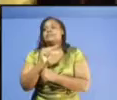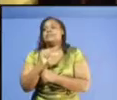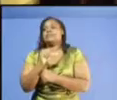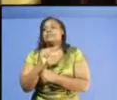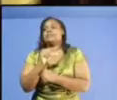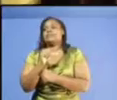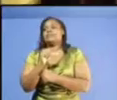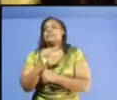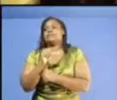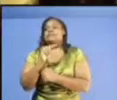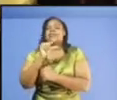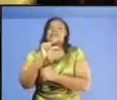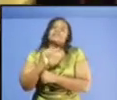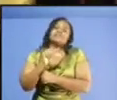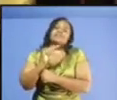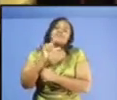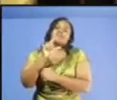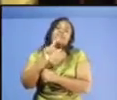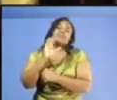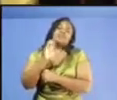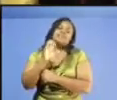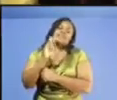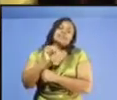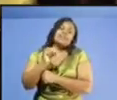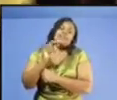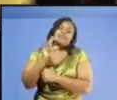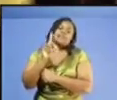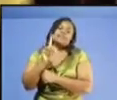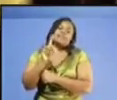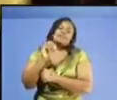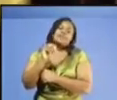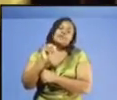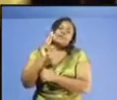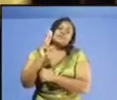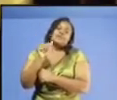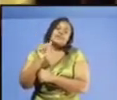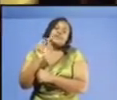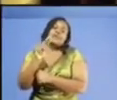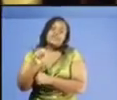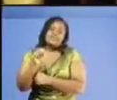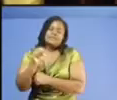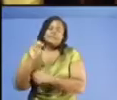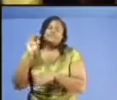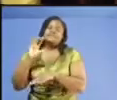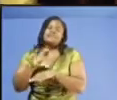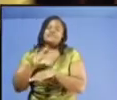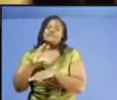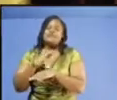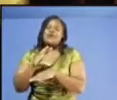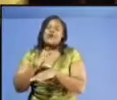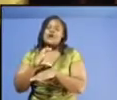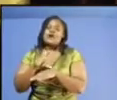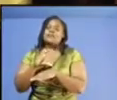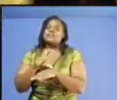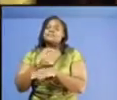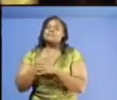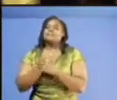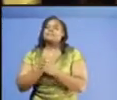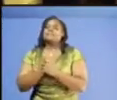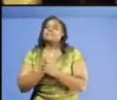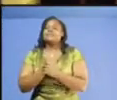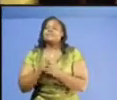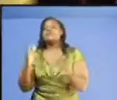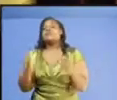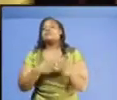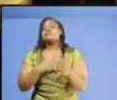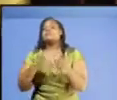Devon Church. The Devon part of it is only by accident. The Glen part of it is by purpose. Are you listening to me? And so they're going to